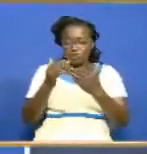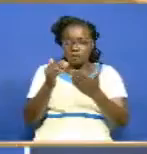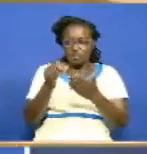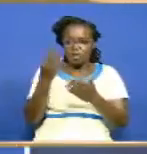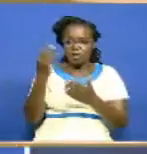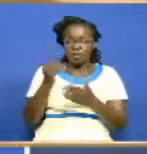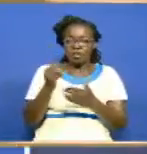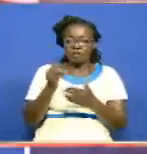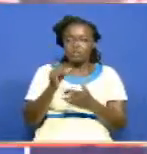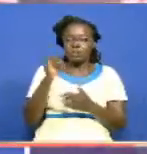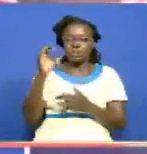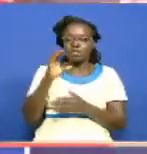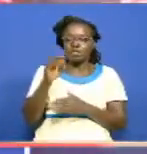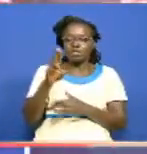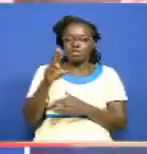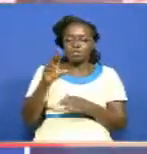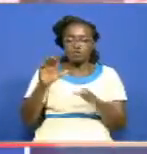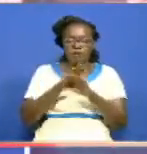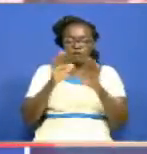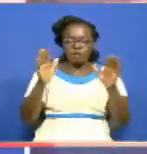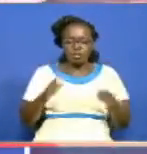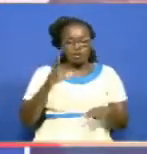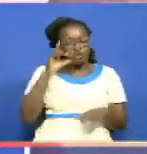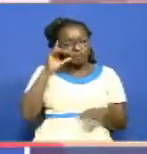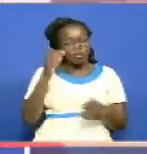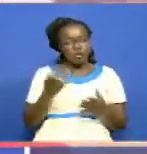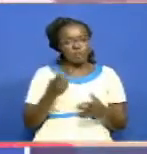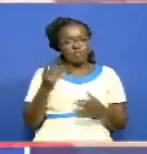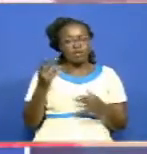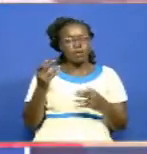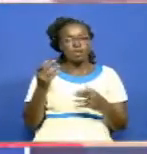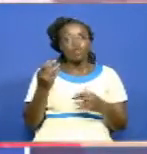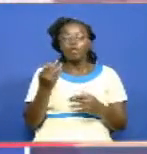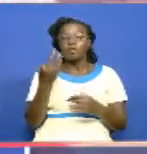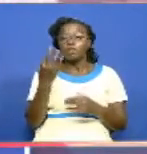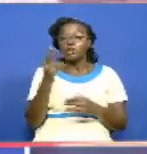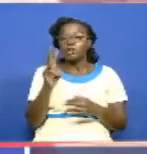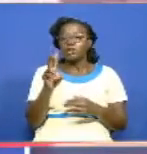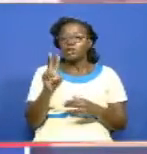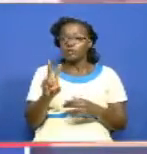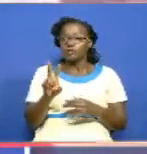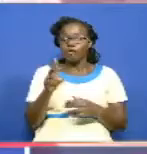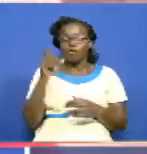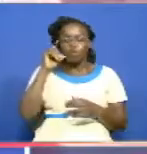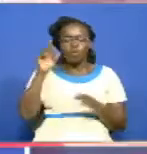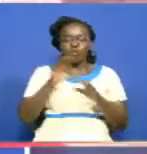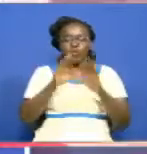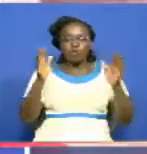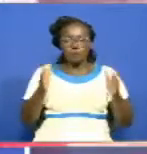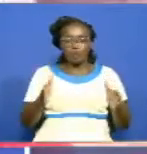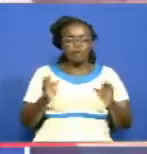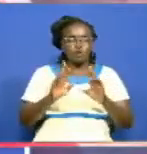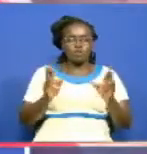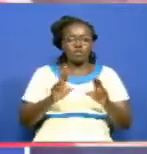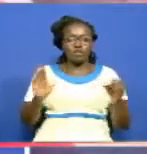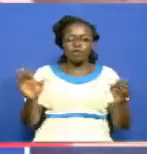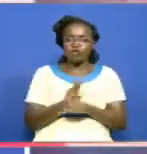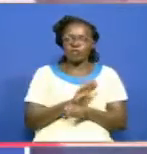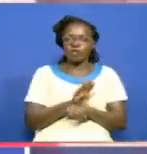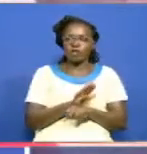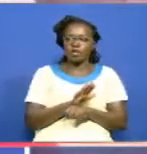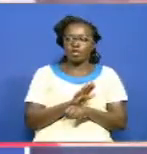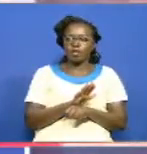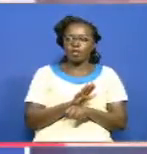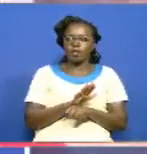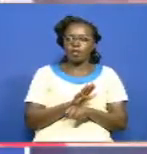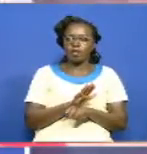unit beds. We have 24 plus 8, that is 32 beds, and as I said, those are full, and that is why